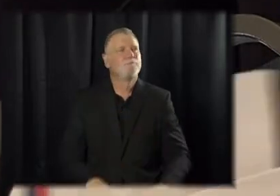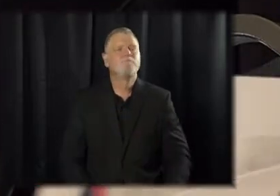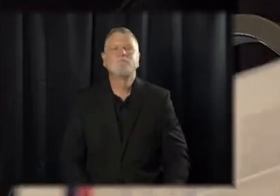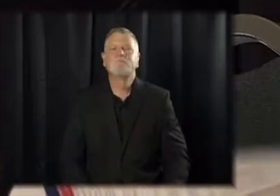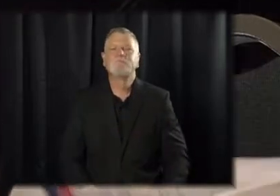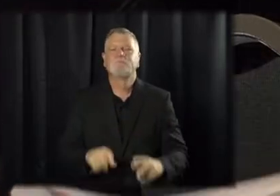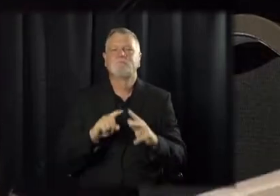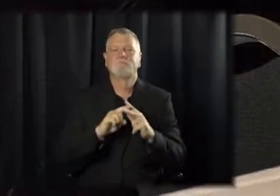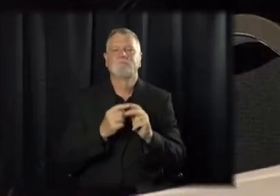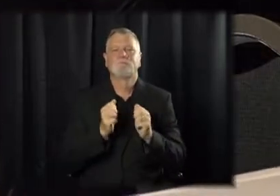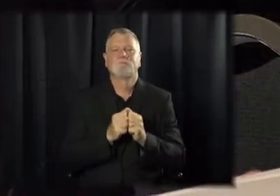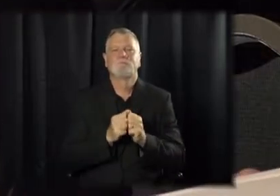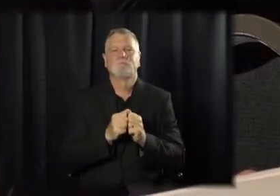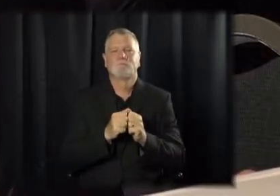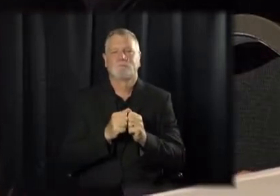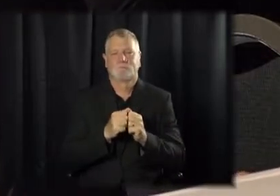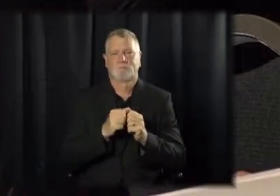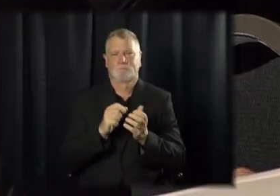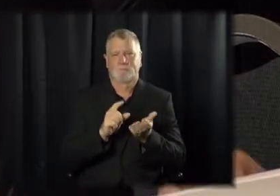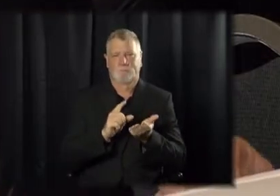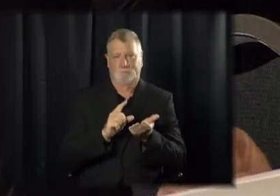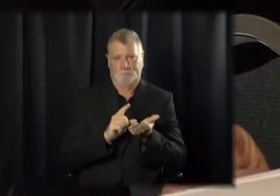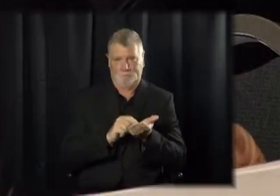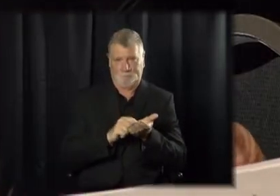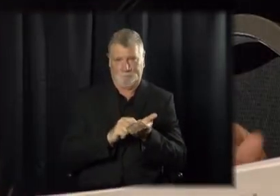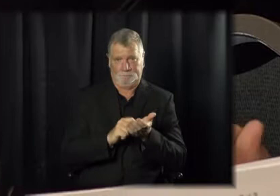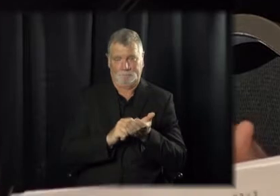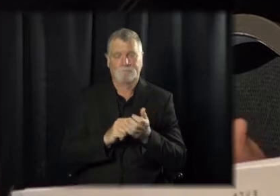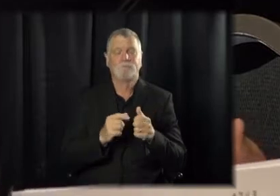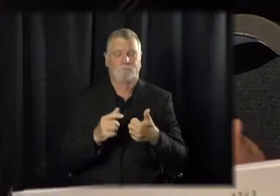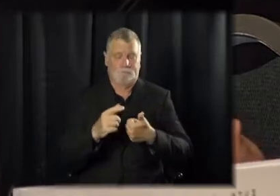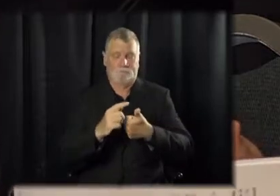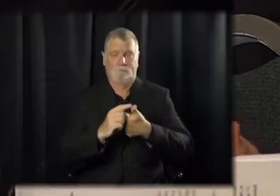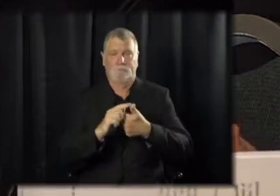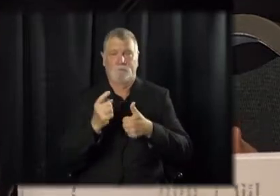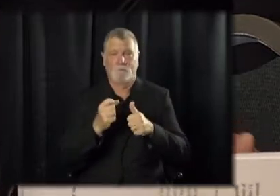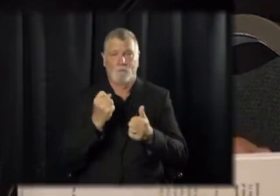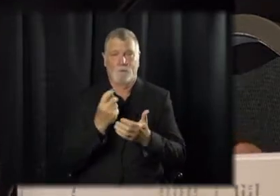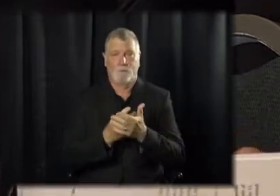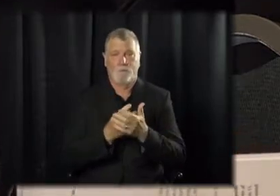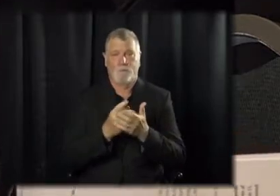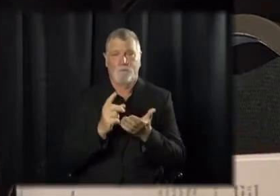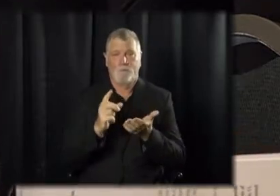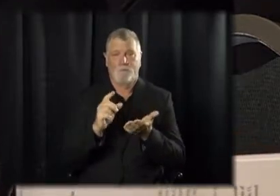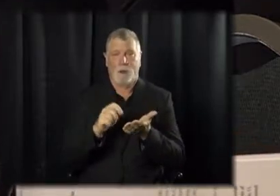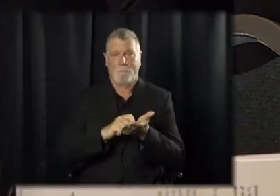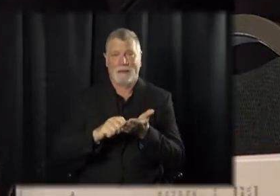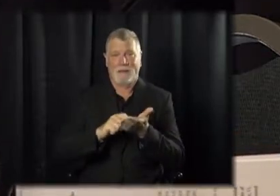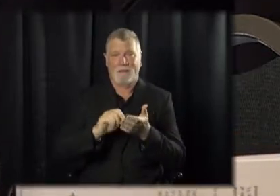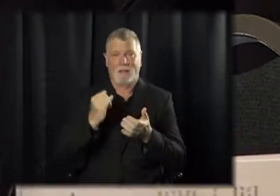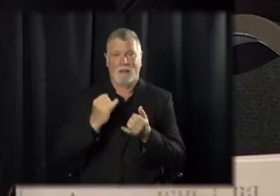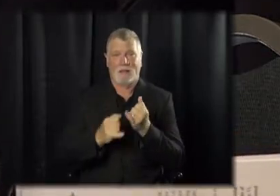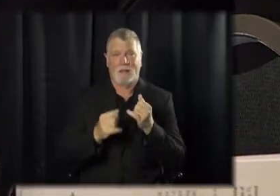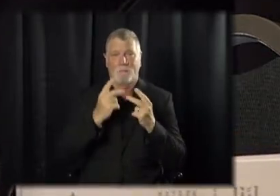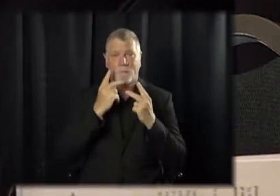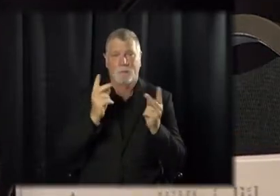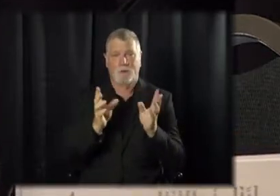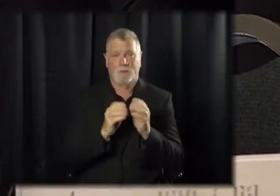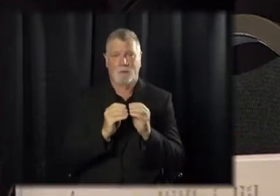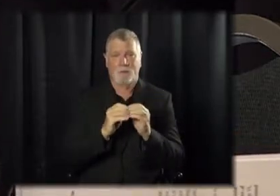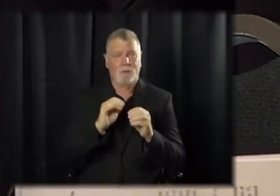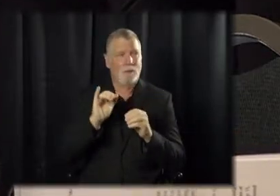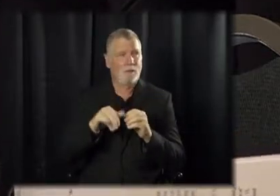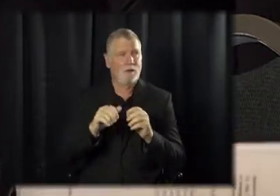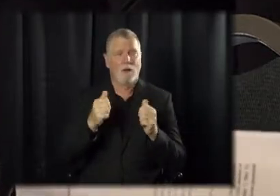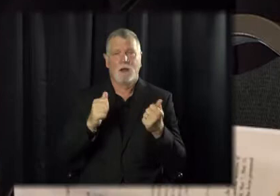with approval of the minutes, our first order of business is to approve the minutes from the last public meeting, which was